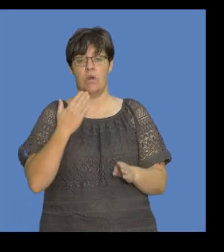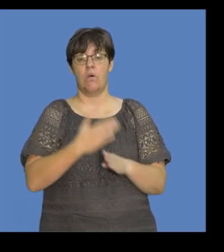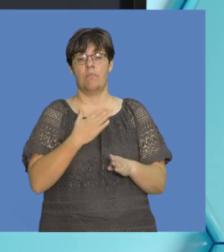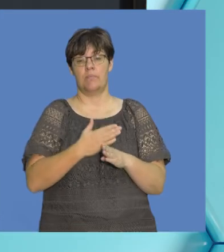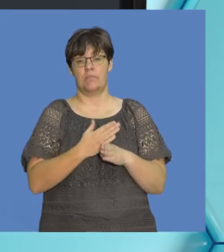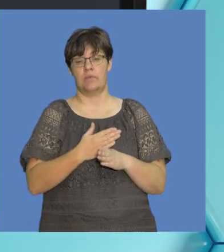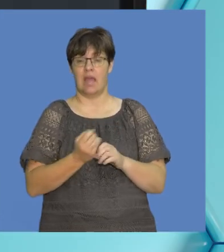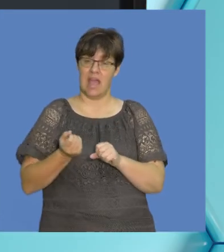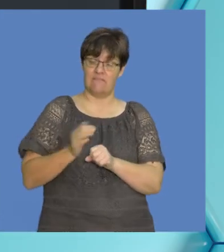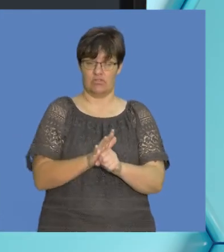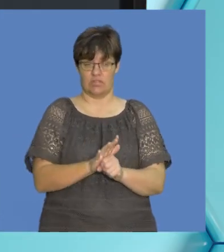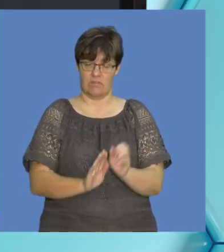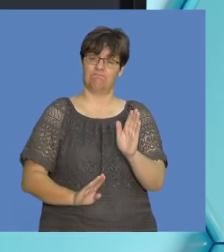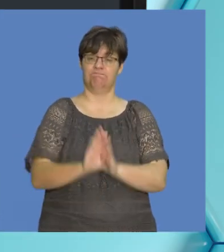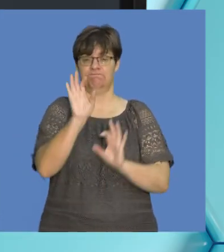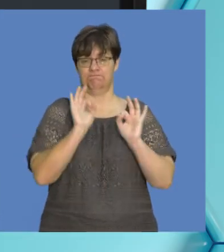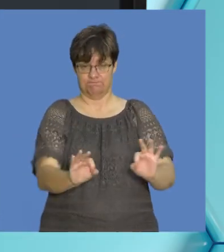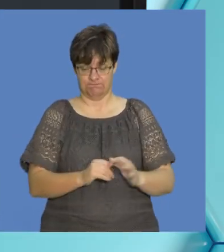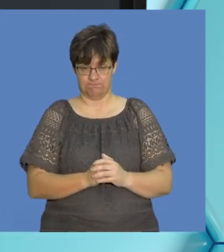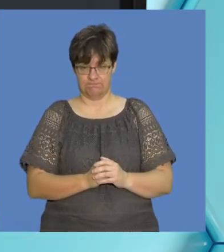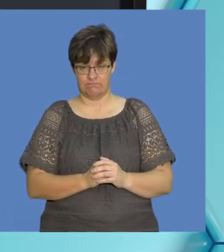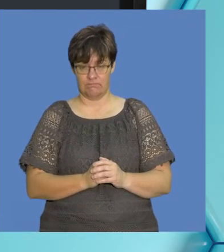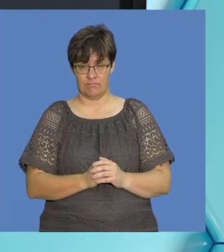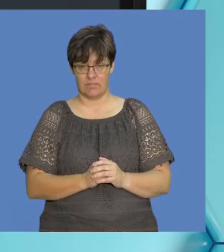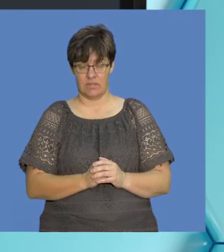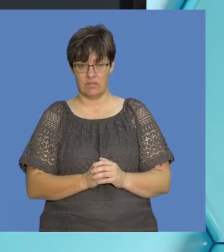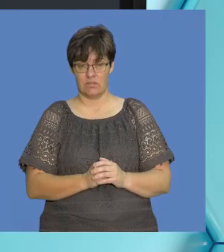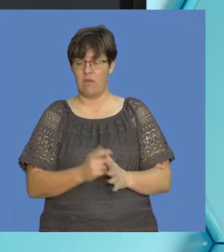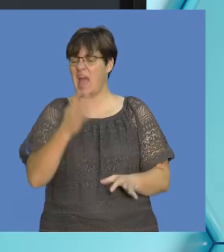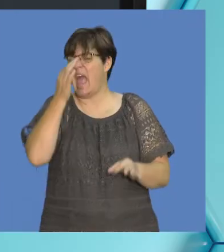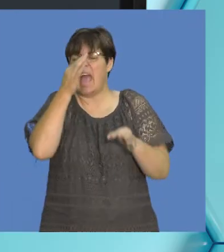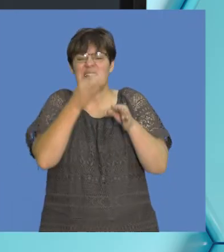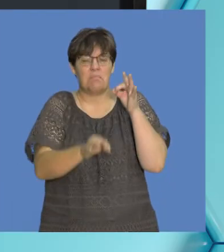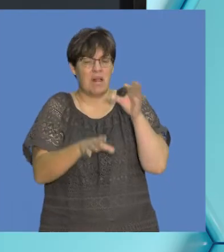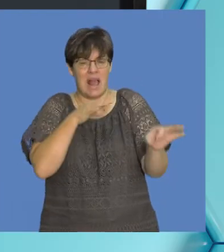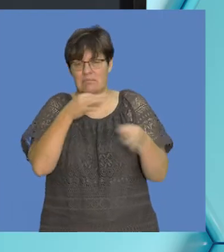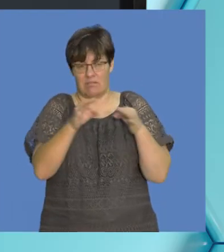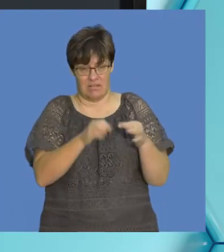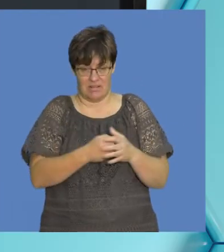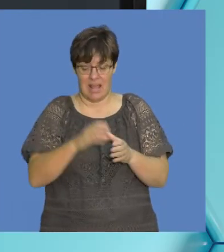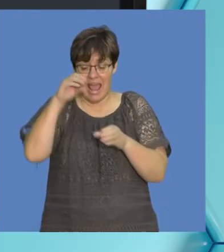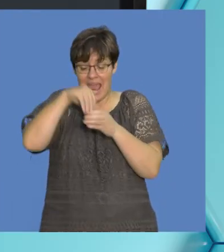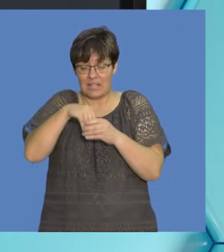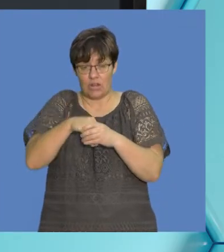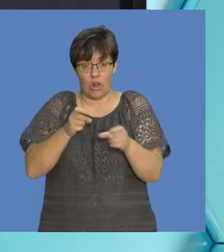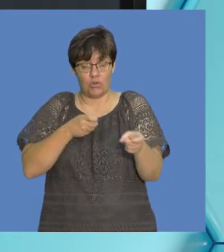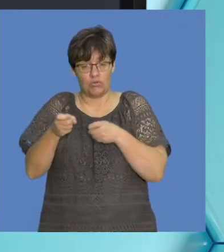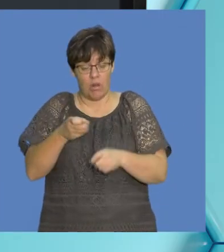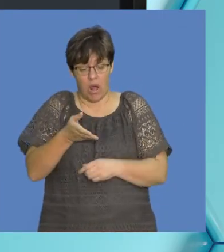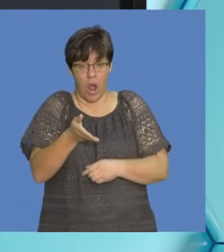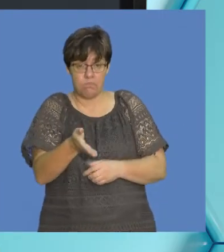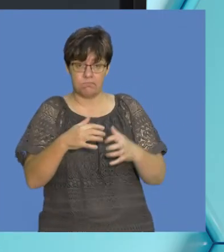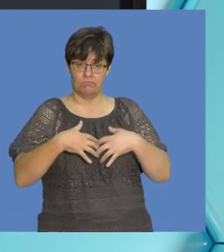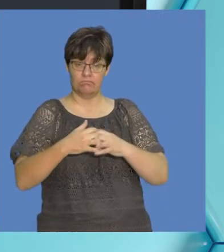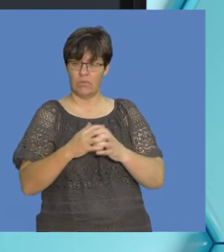operational efficiency. In other words, guys, put very simple, internal control measures are put into